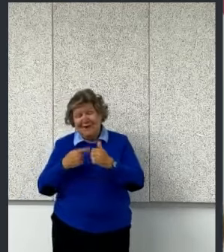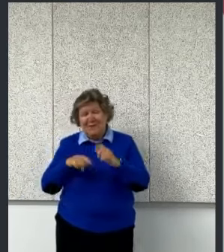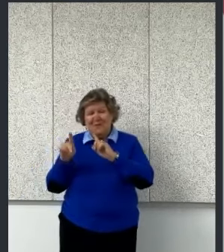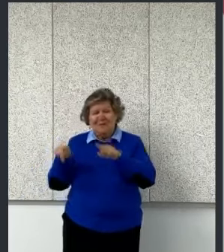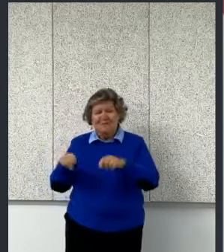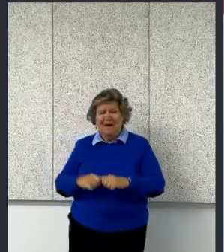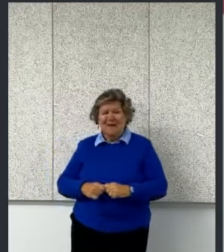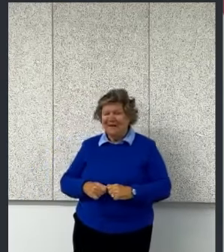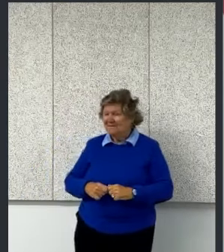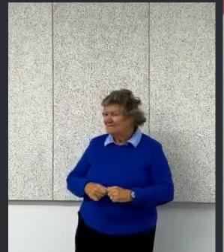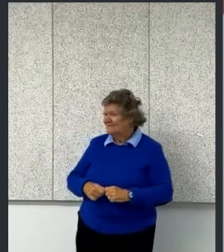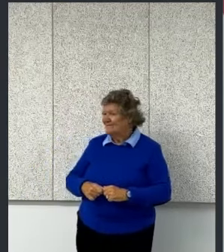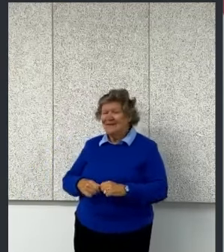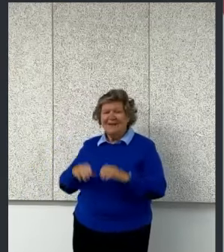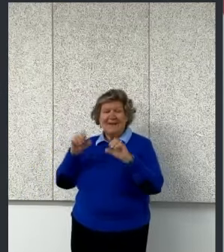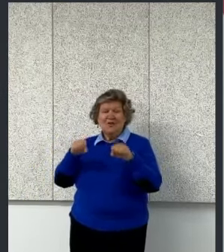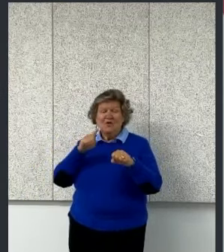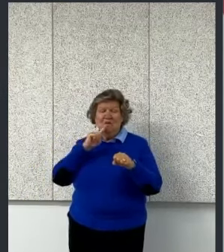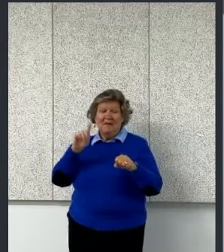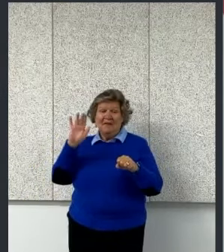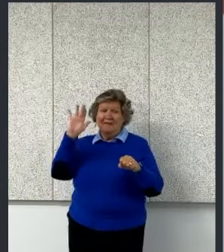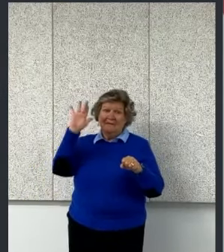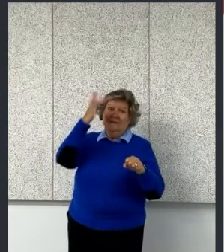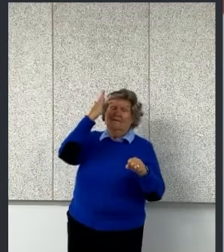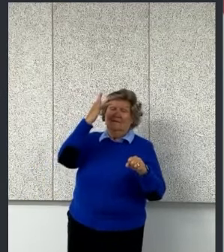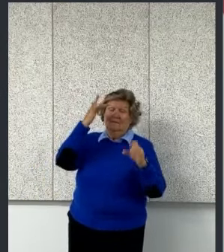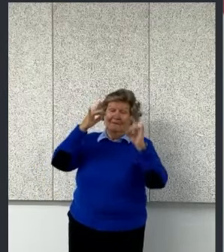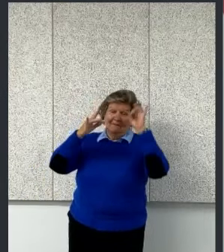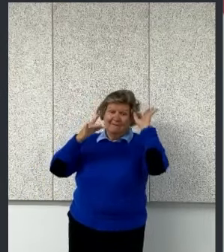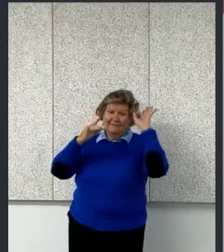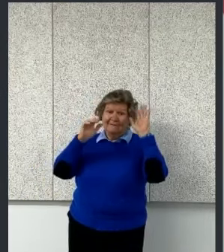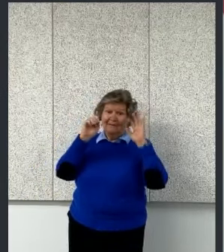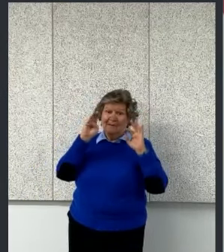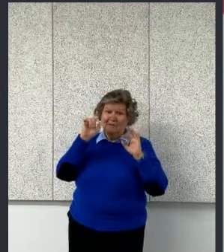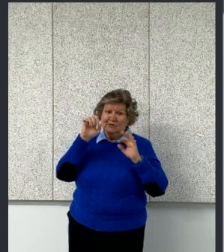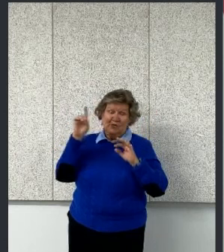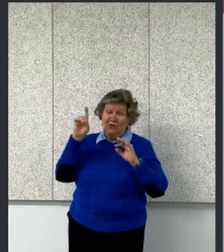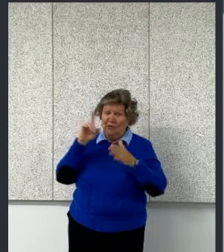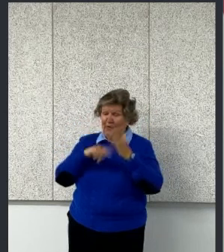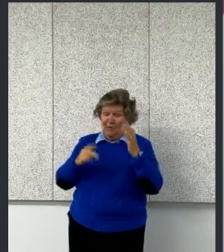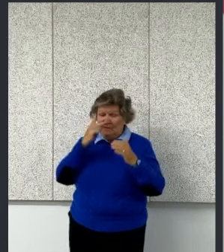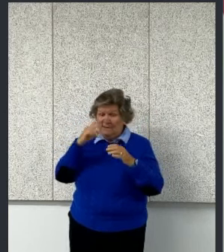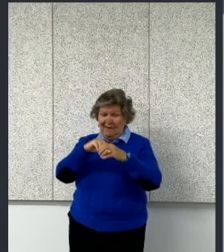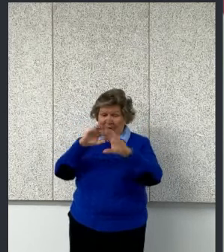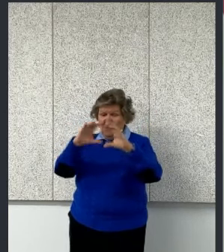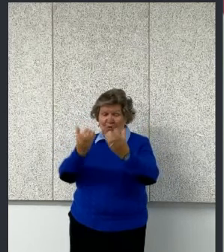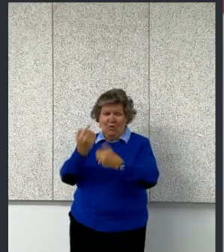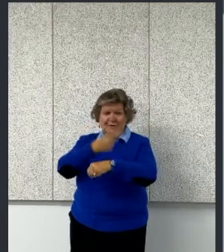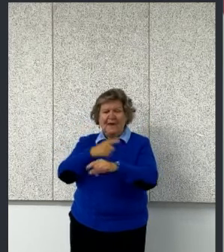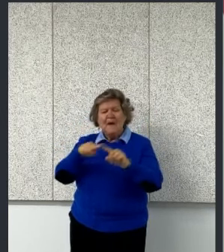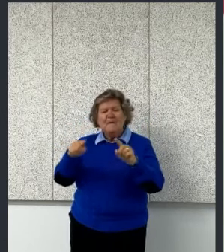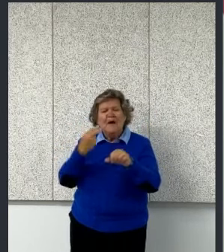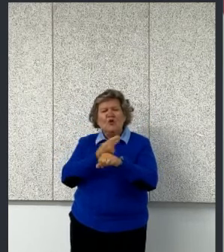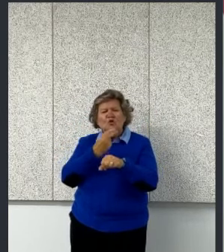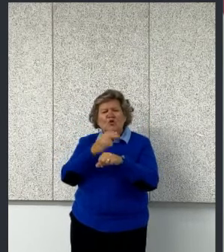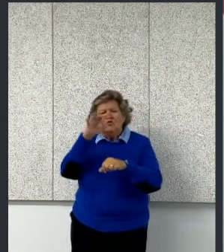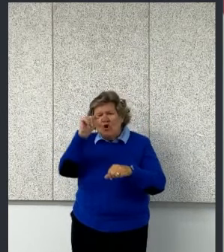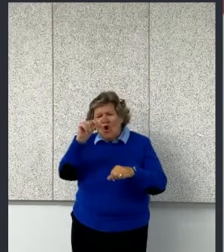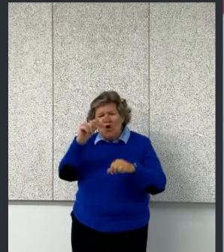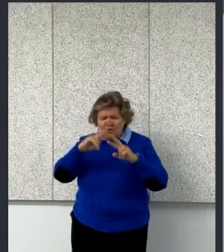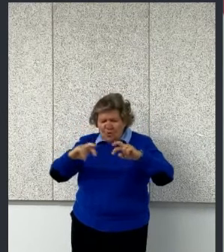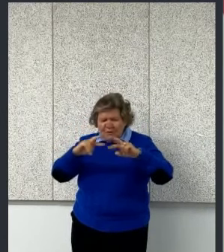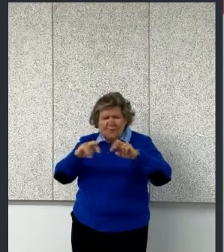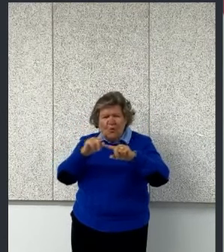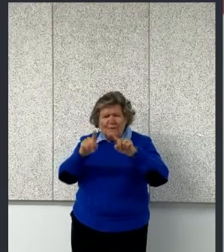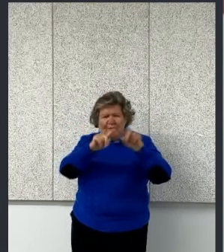the spectacle or the absurdity of the world that we live in, you know, use art, you know, in the ways to explore those topics. And